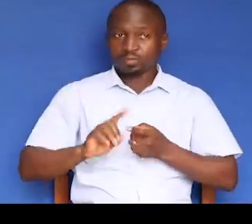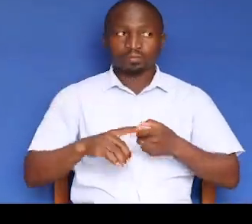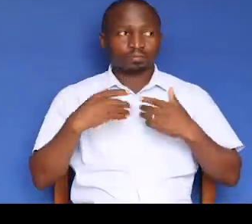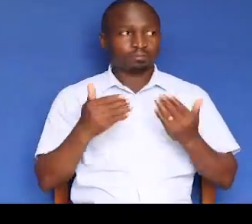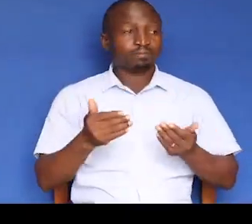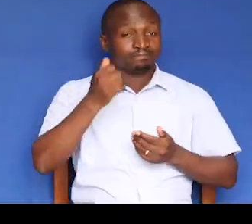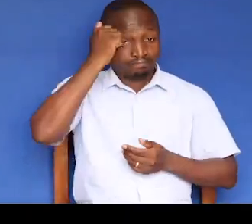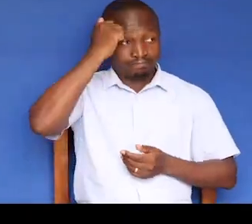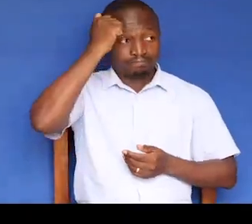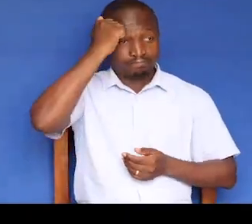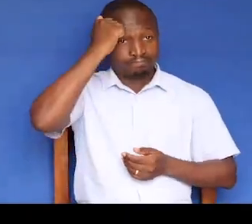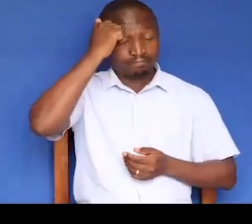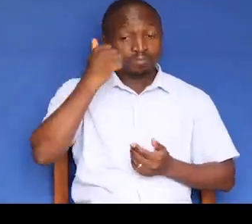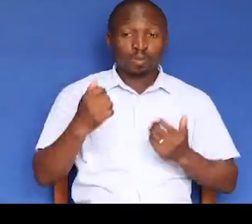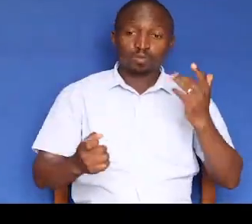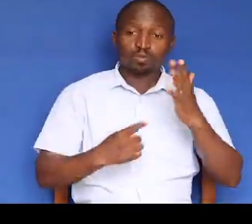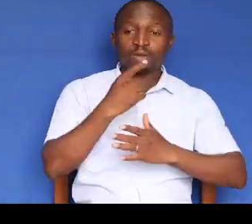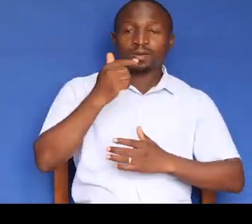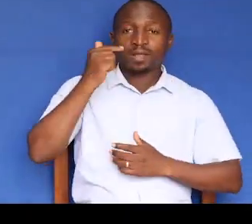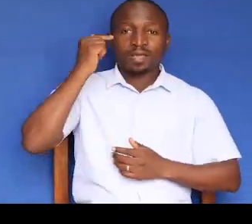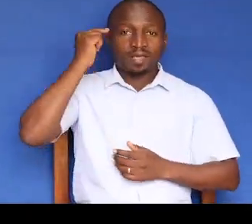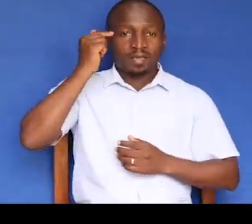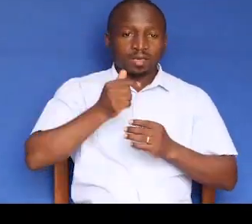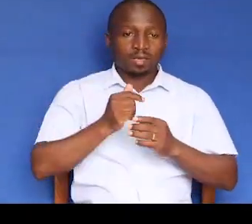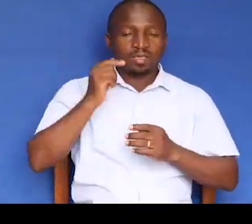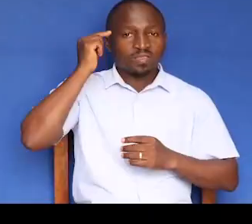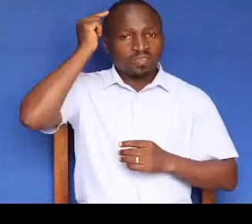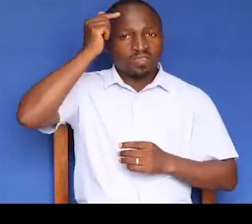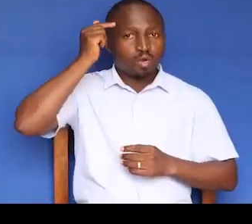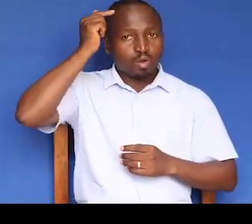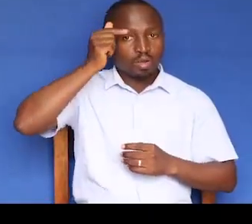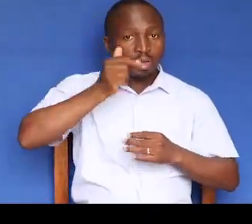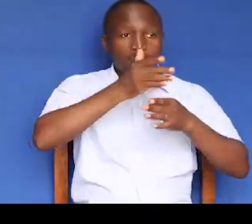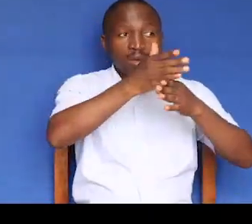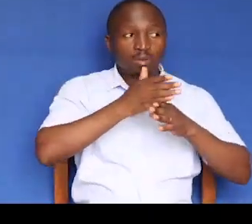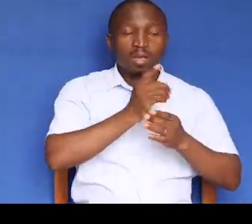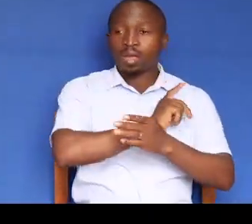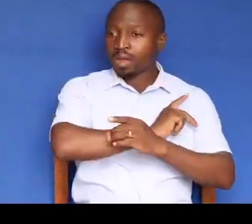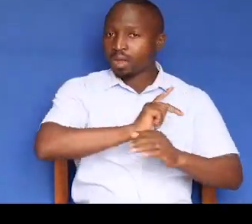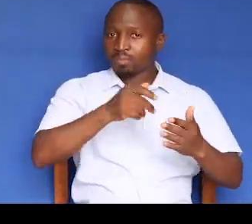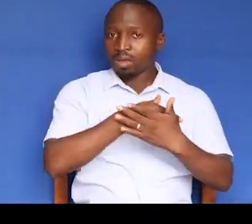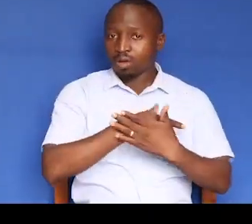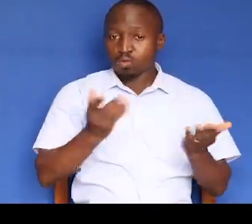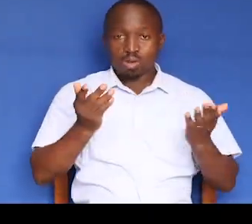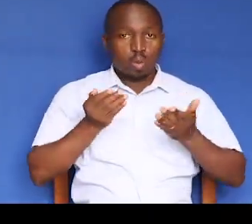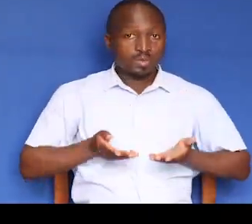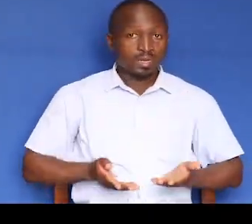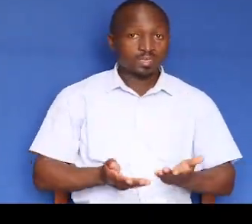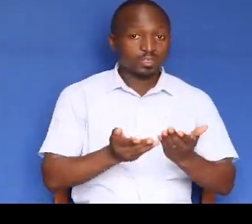Note, according to FAME concept, if there is no production, it